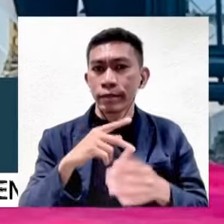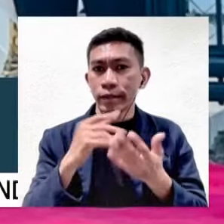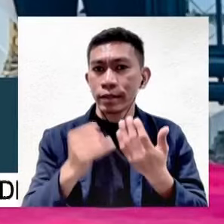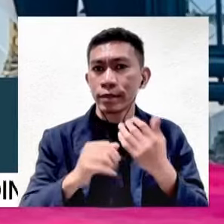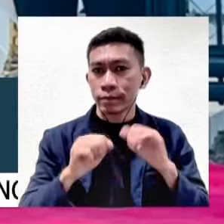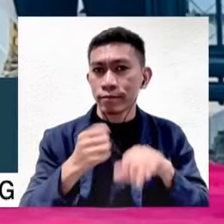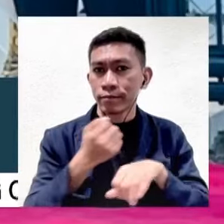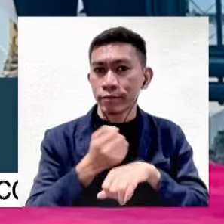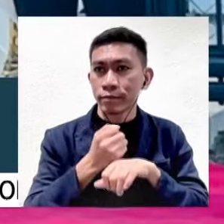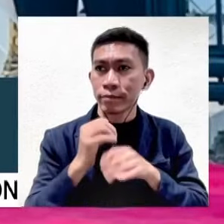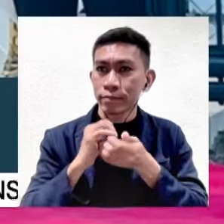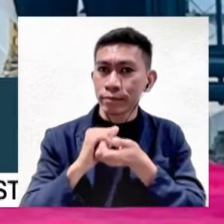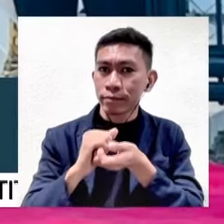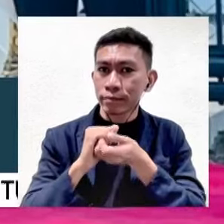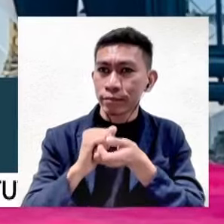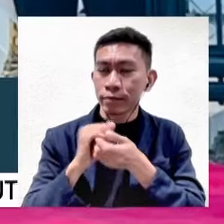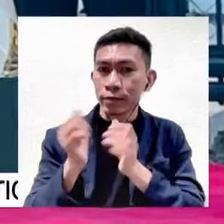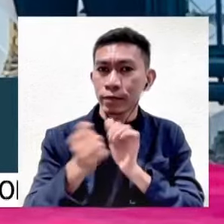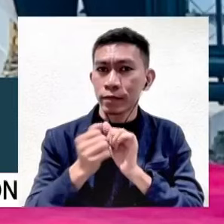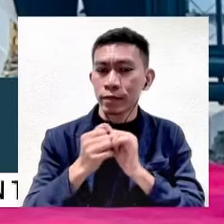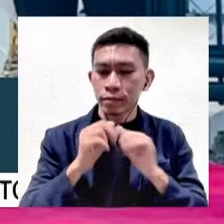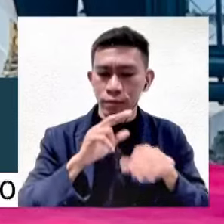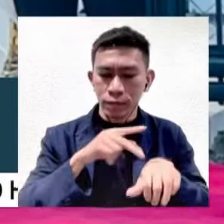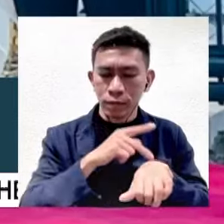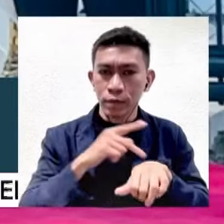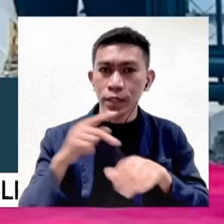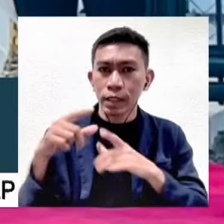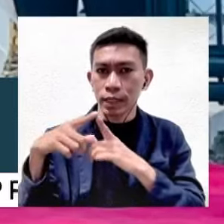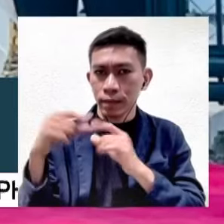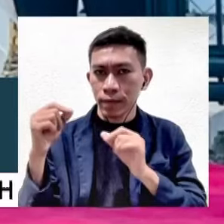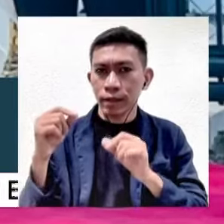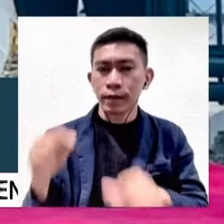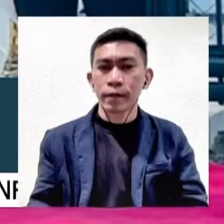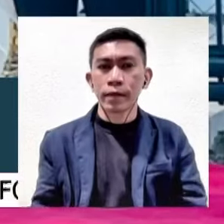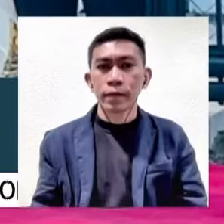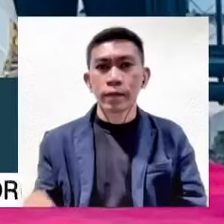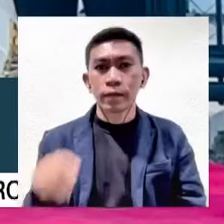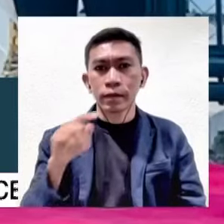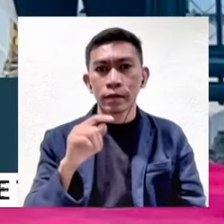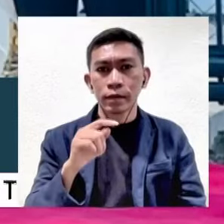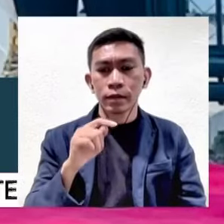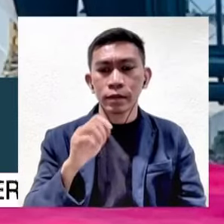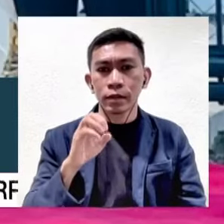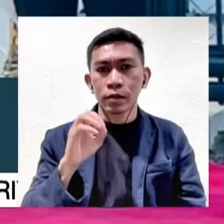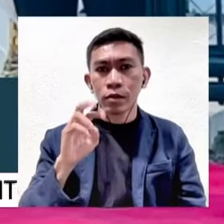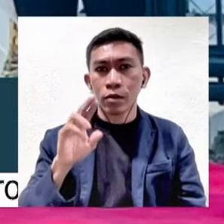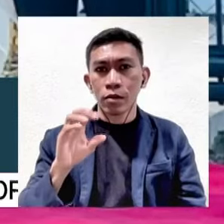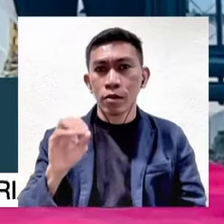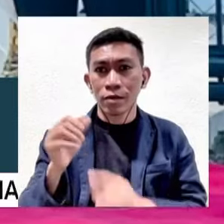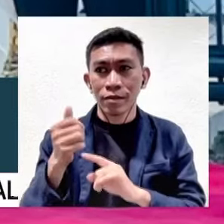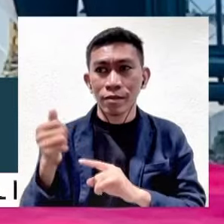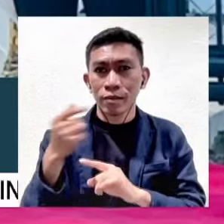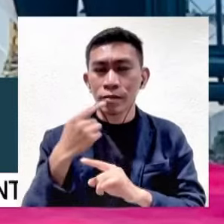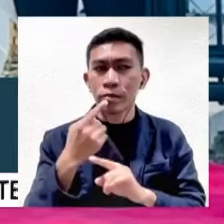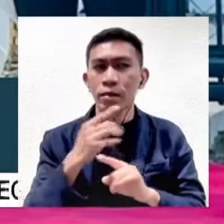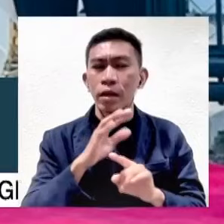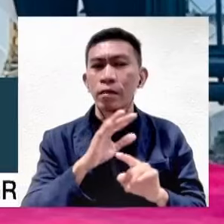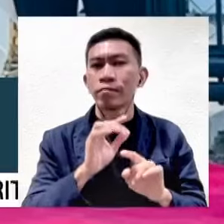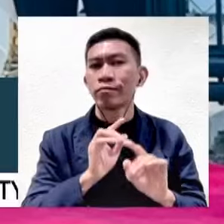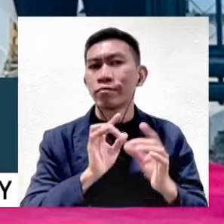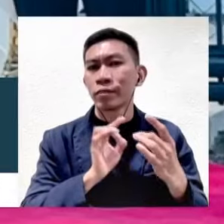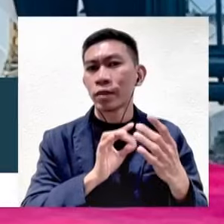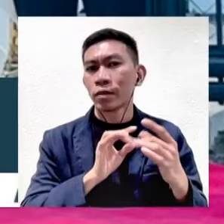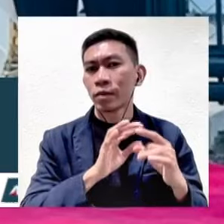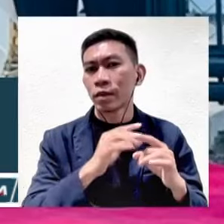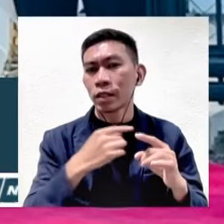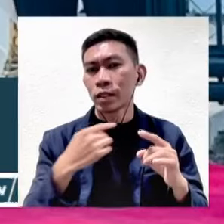the Philippines and Japan. Meanwhile, Teodoro also reacted to the Chinese Ministry of Foreign Affairs' recent statement that